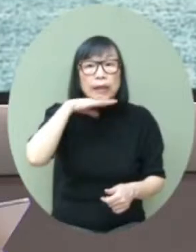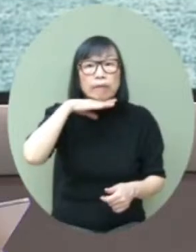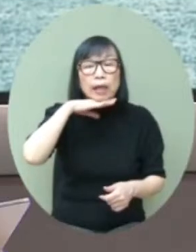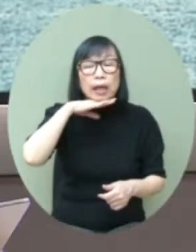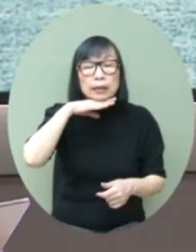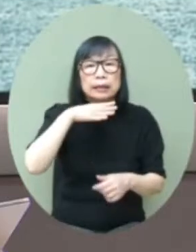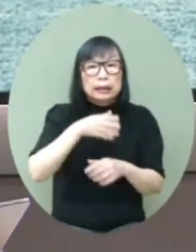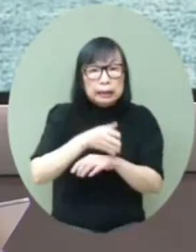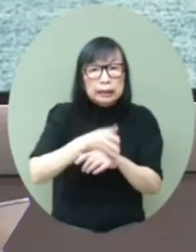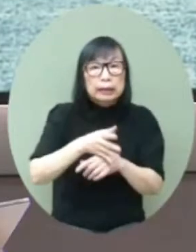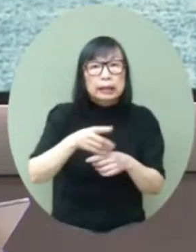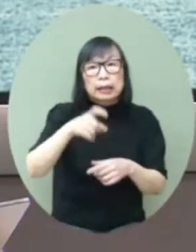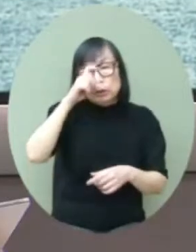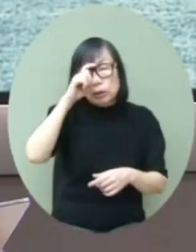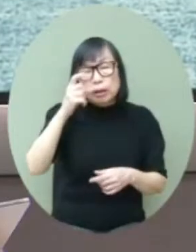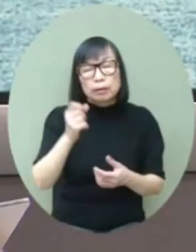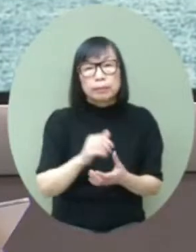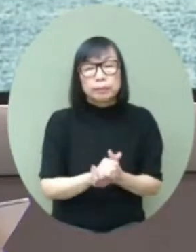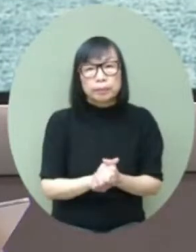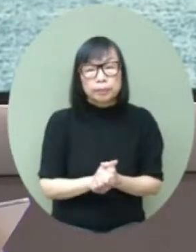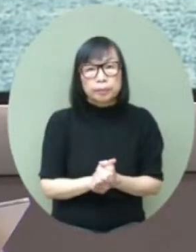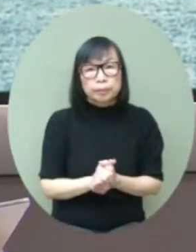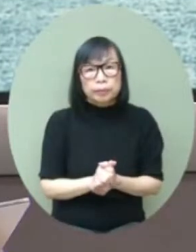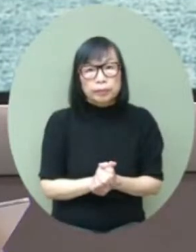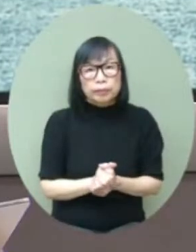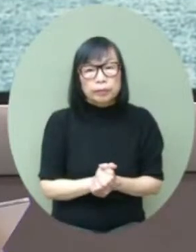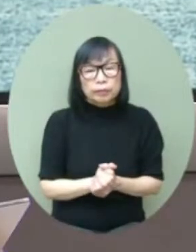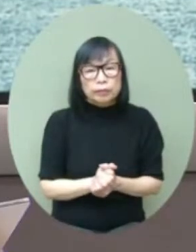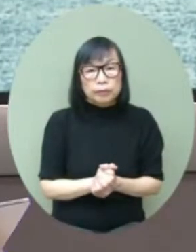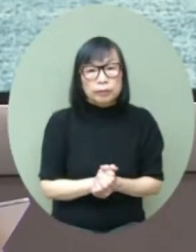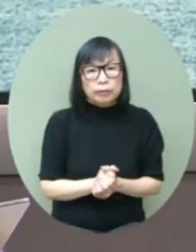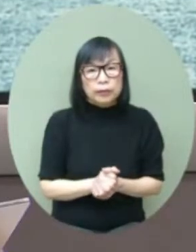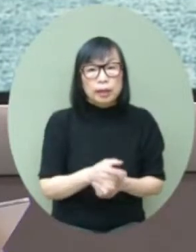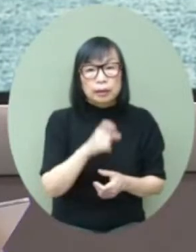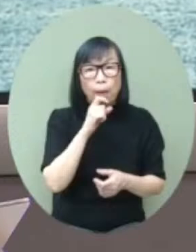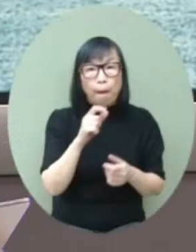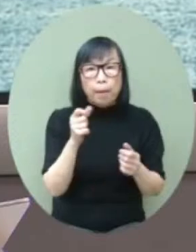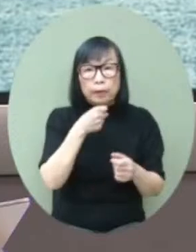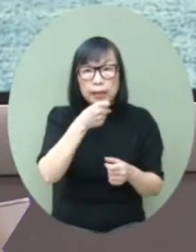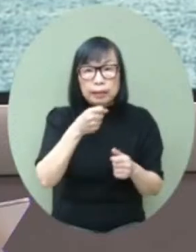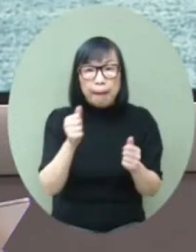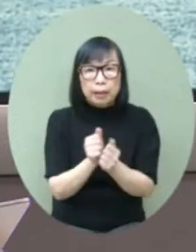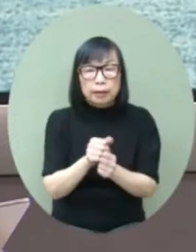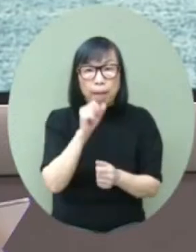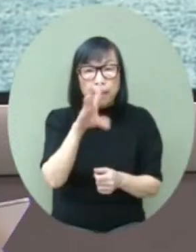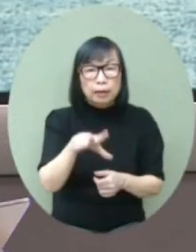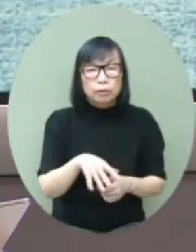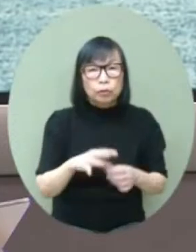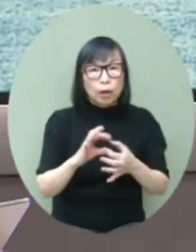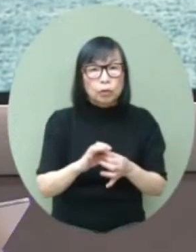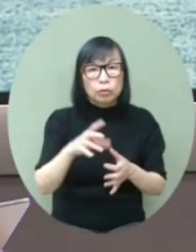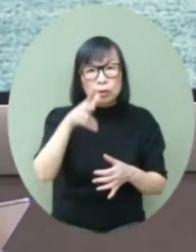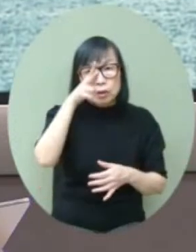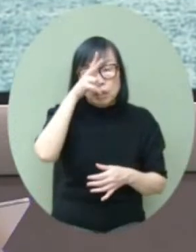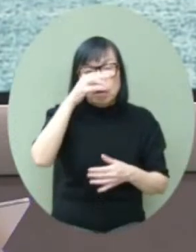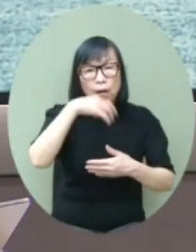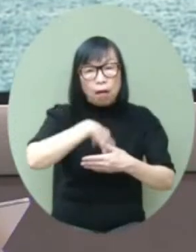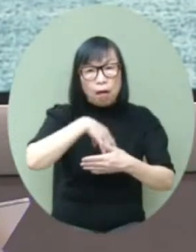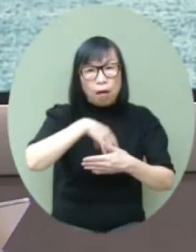to relax the measures a bit. So this is something that we will review in due course. As for the